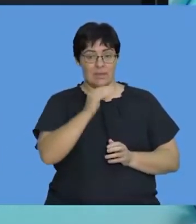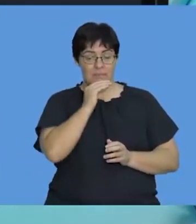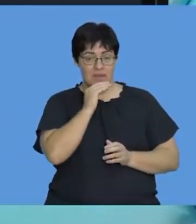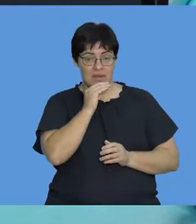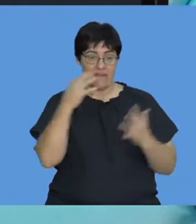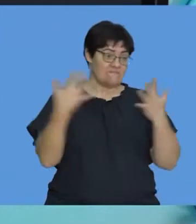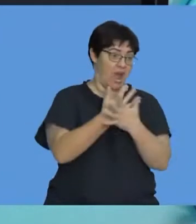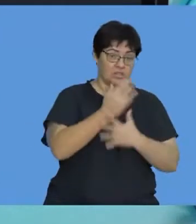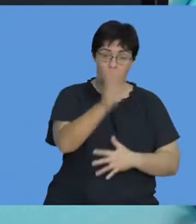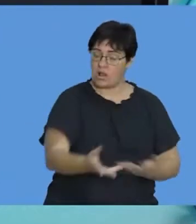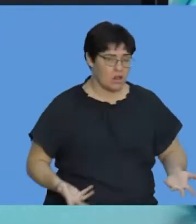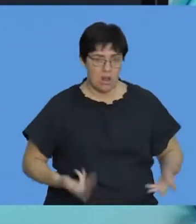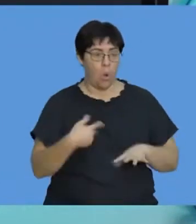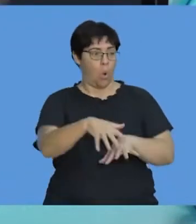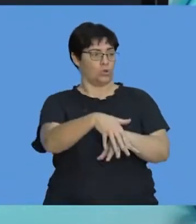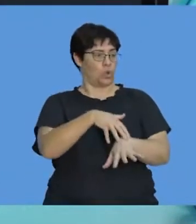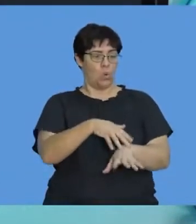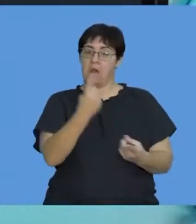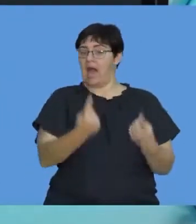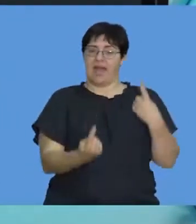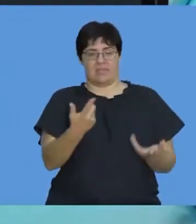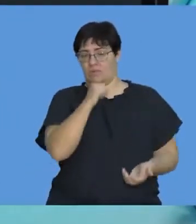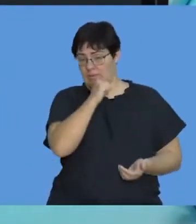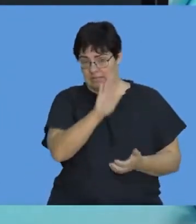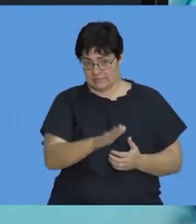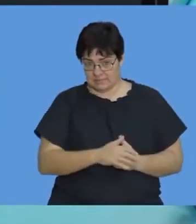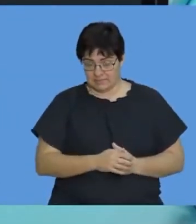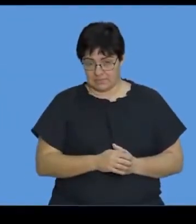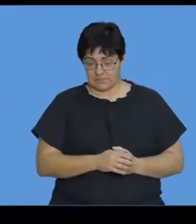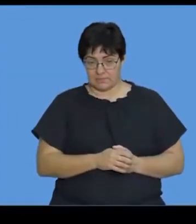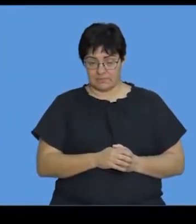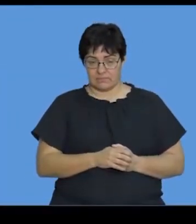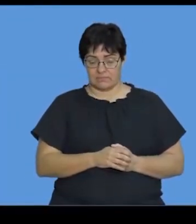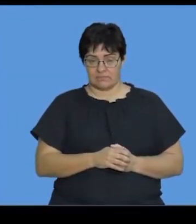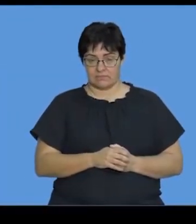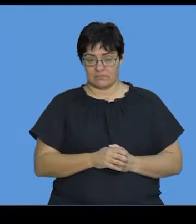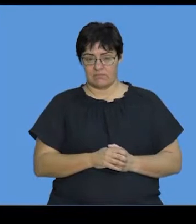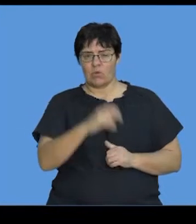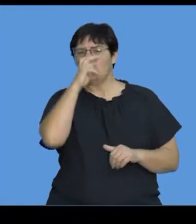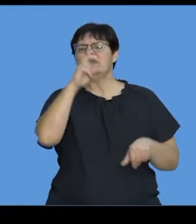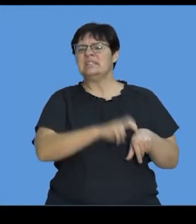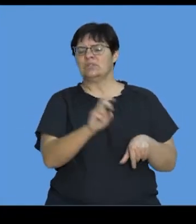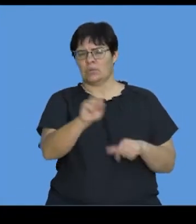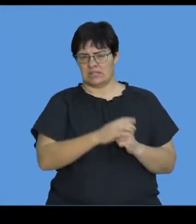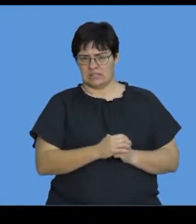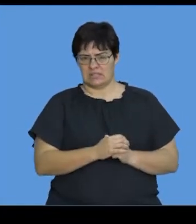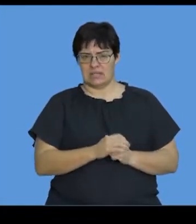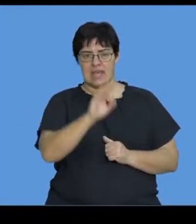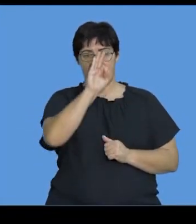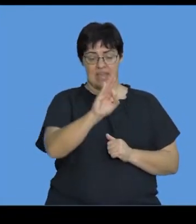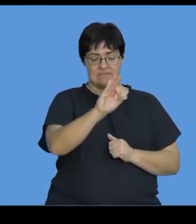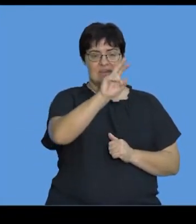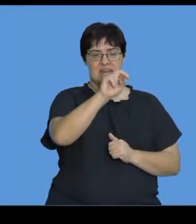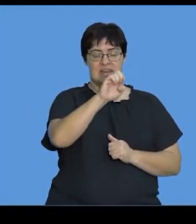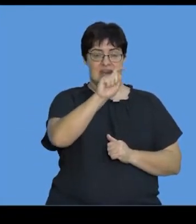get faster or slower. It could be either. So we need an F net.